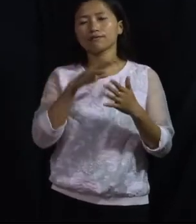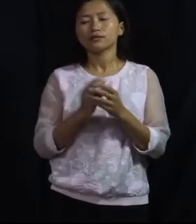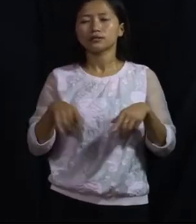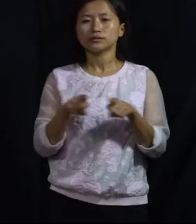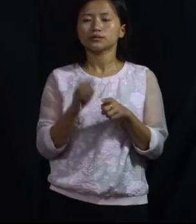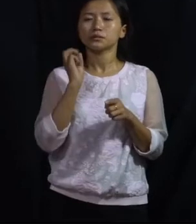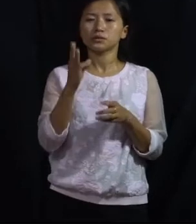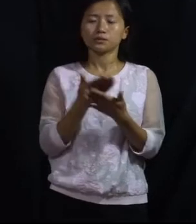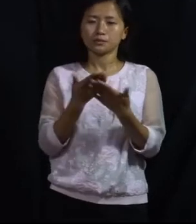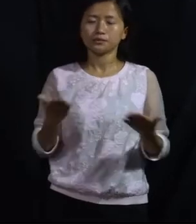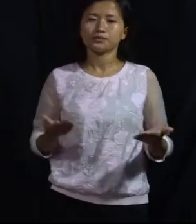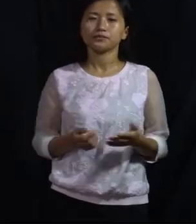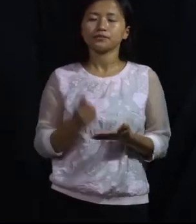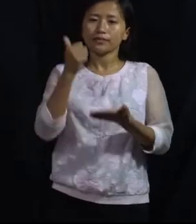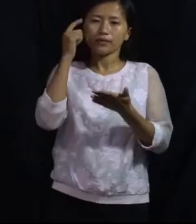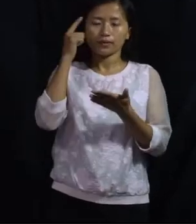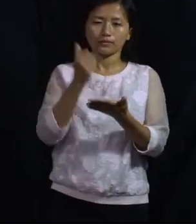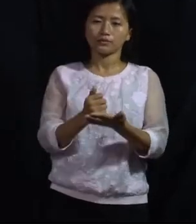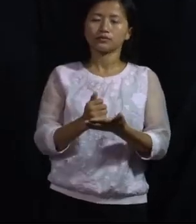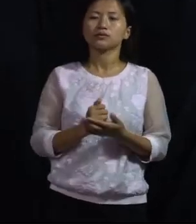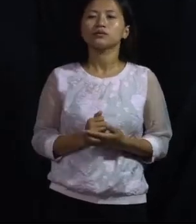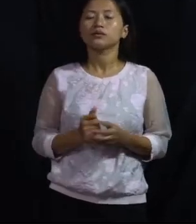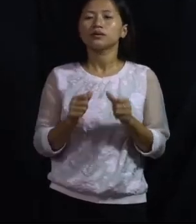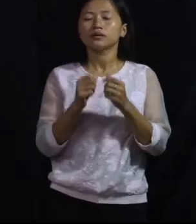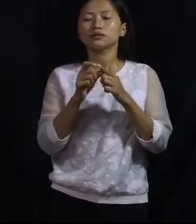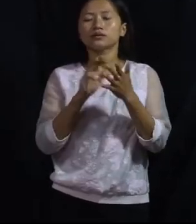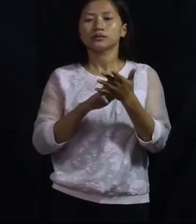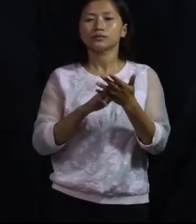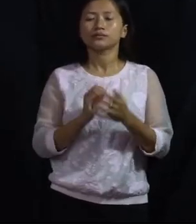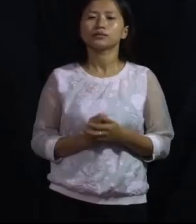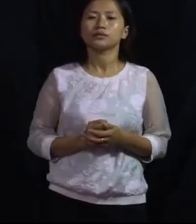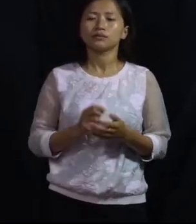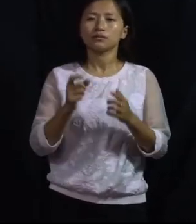goodwill. They decide to admit Z on that